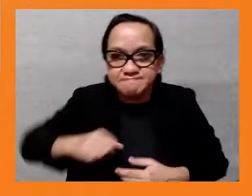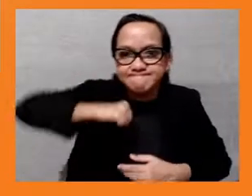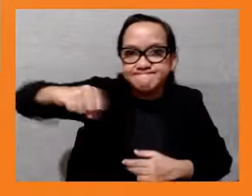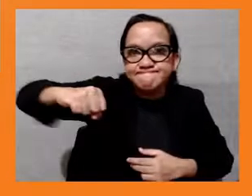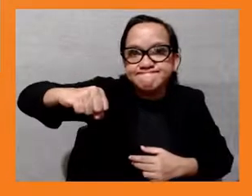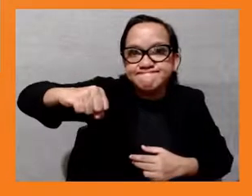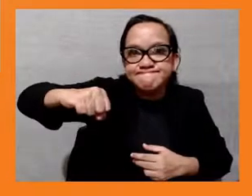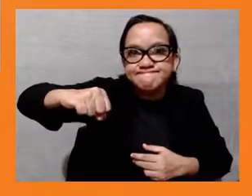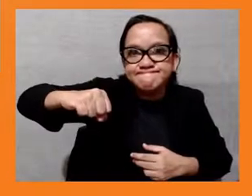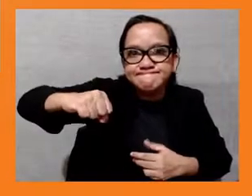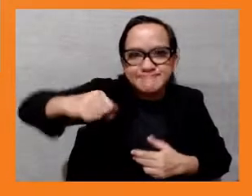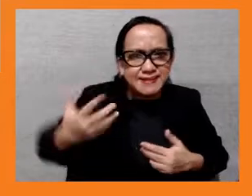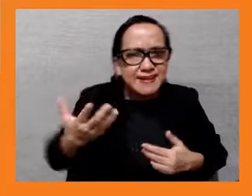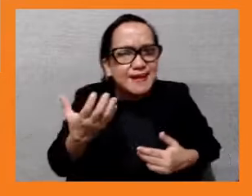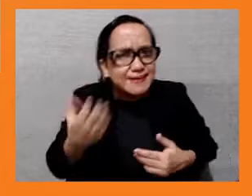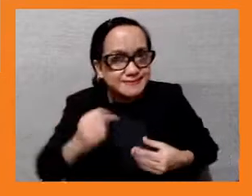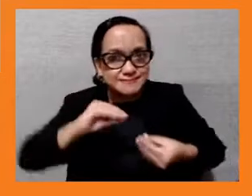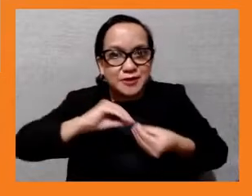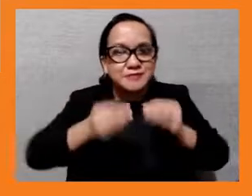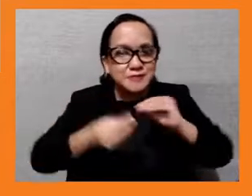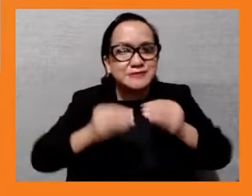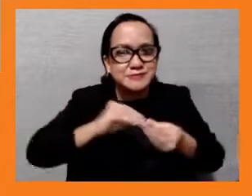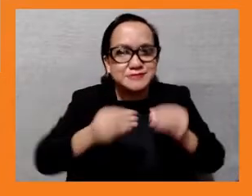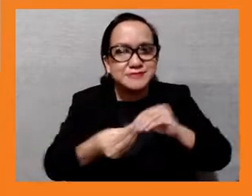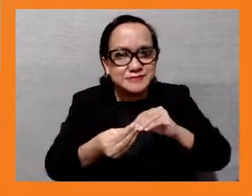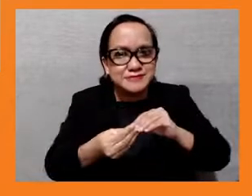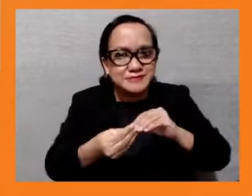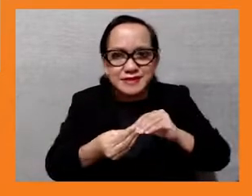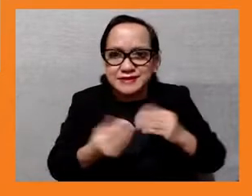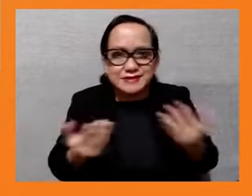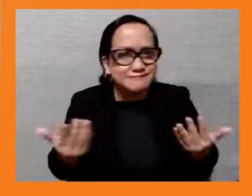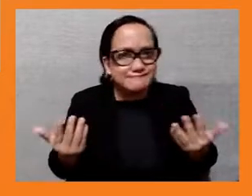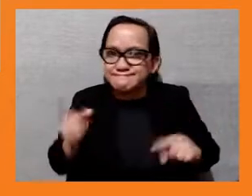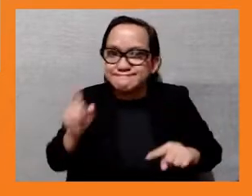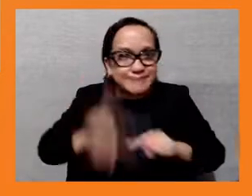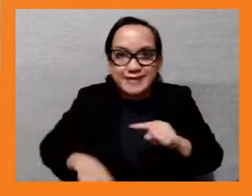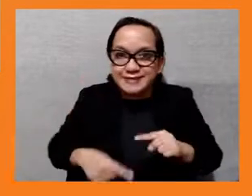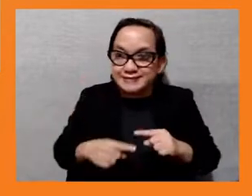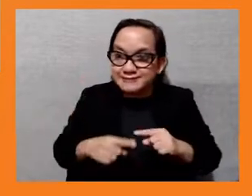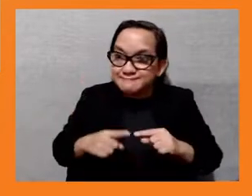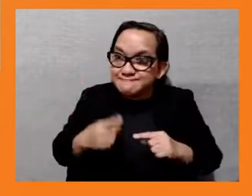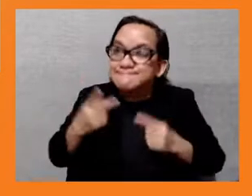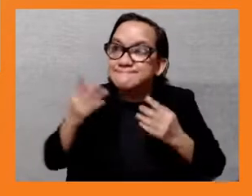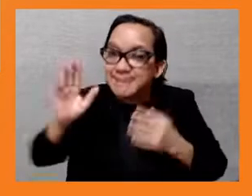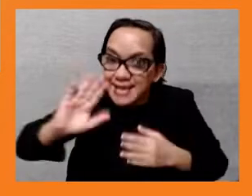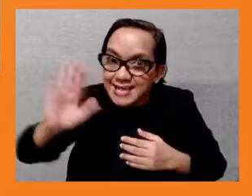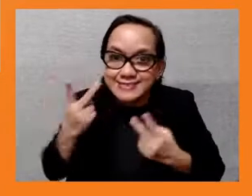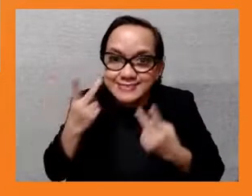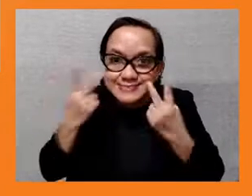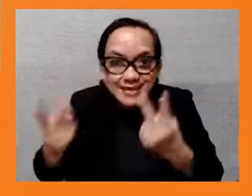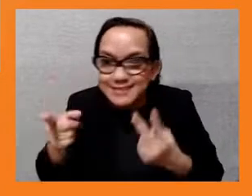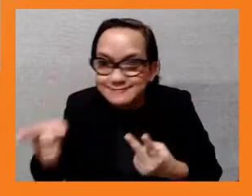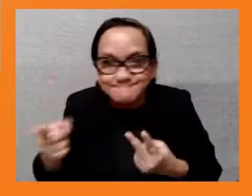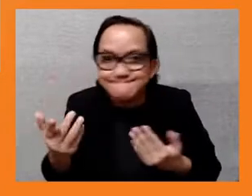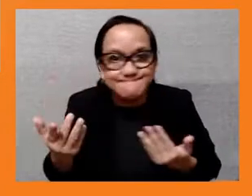that communities are adequately equipped with information they can use so that they will be rightly